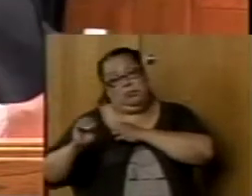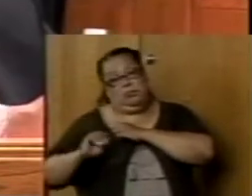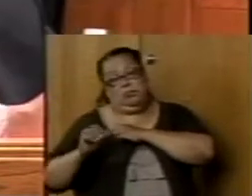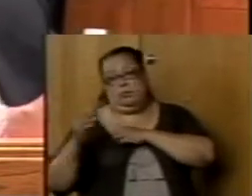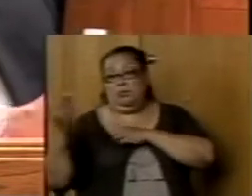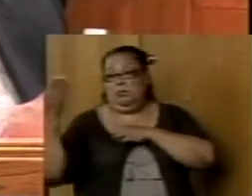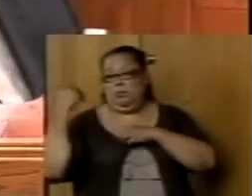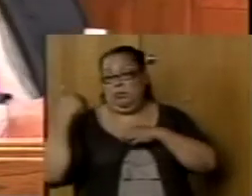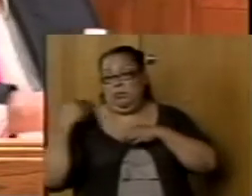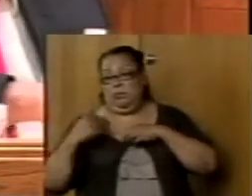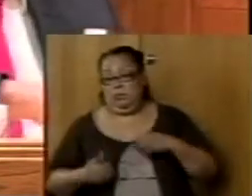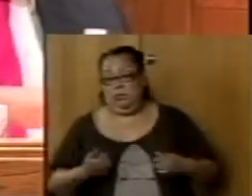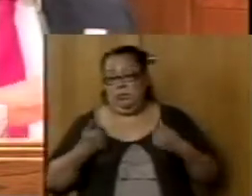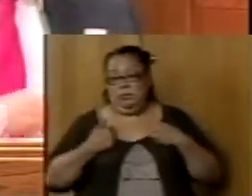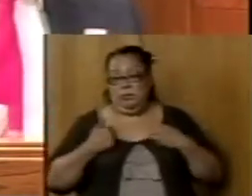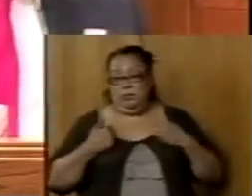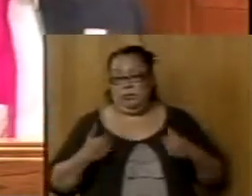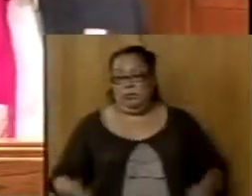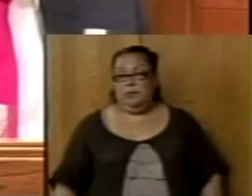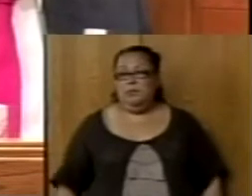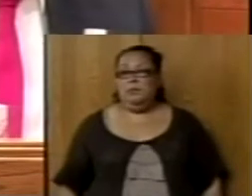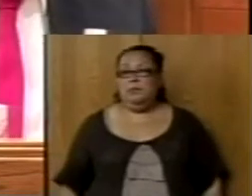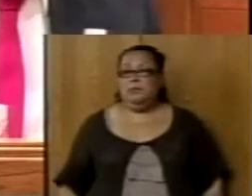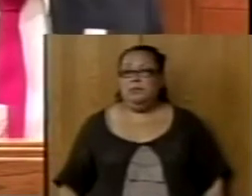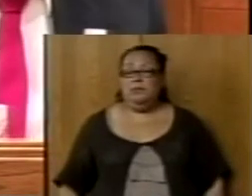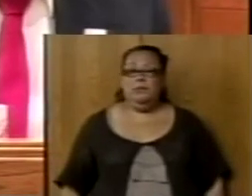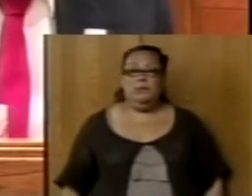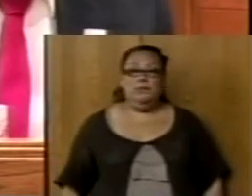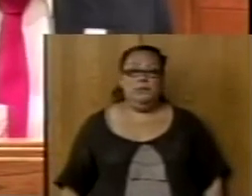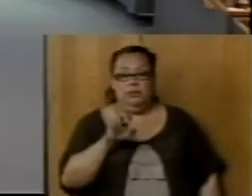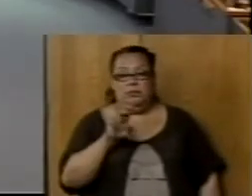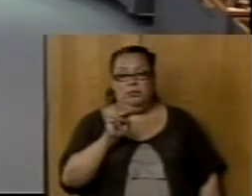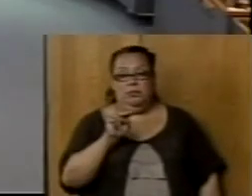at that former address. I have a comment. Mr. Longoria?